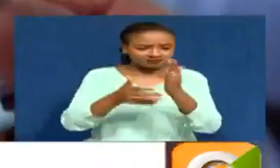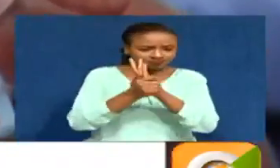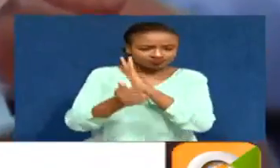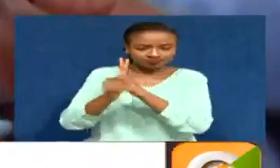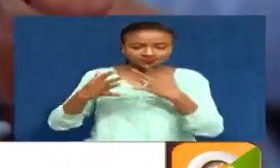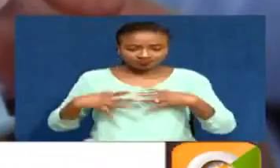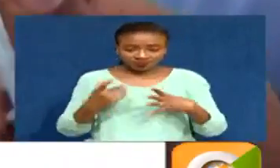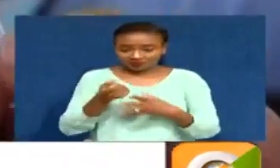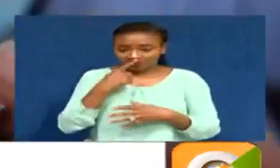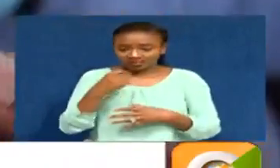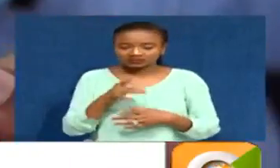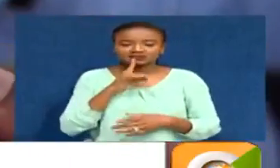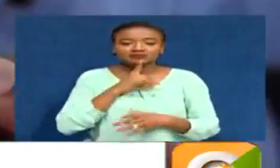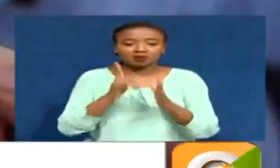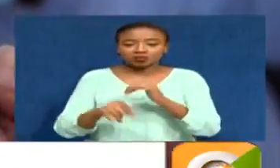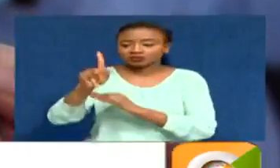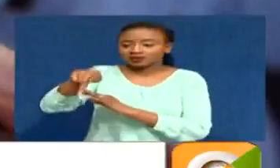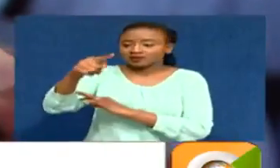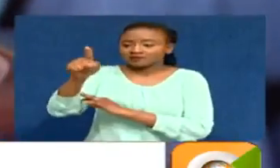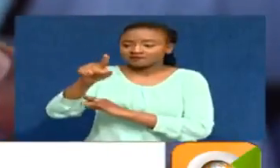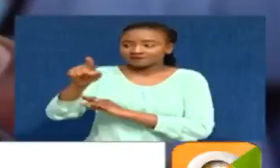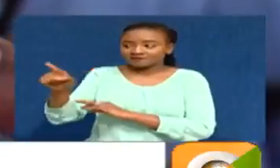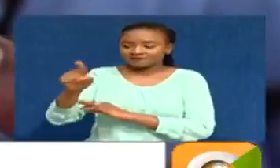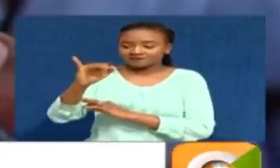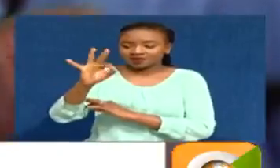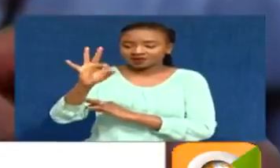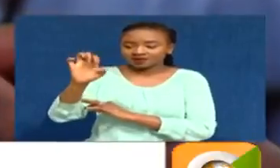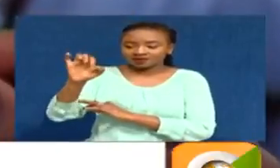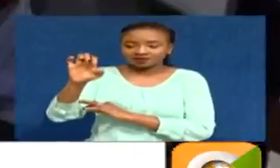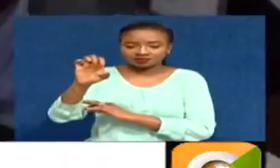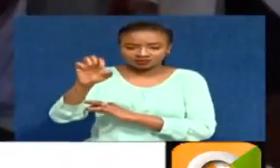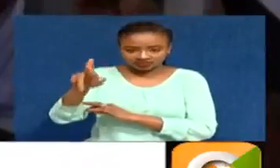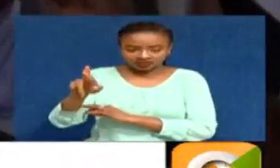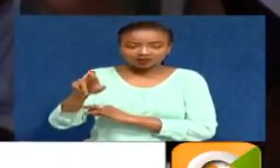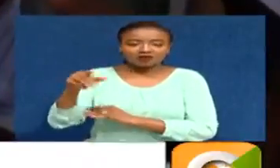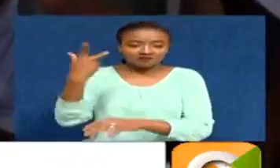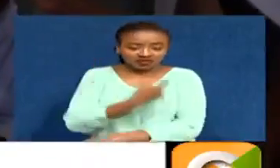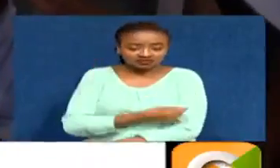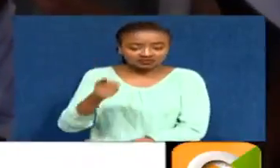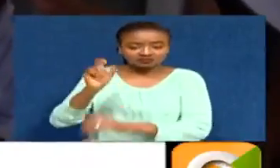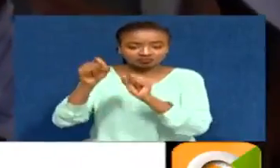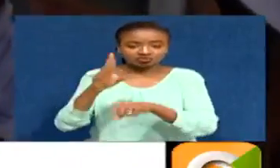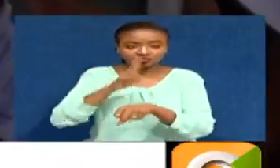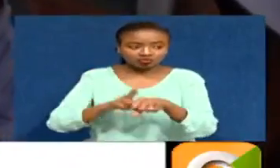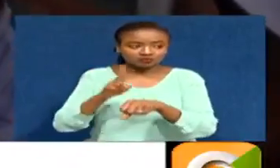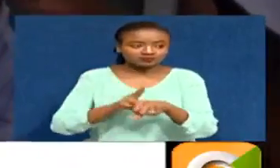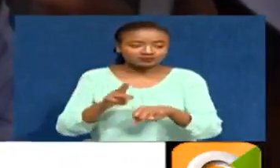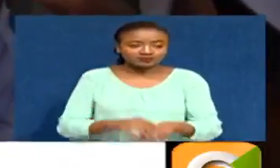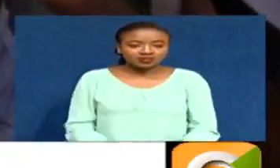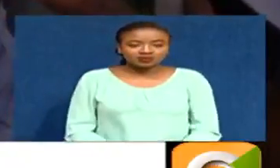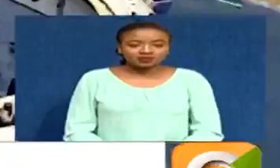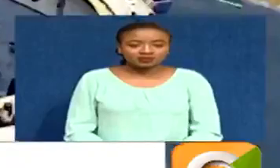Pfizer vaccine could be used as a second dose after an initial dose of AstraZeneca if the latter was